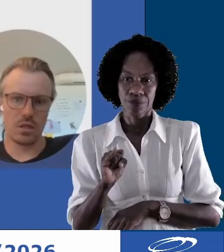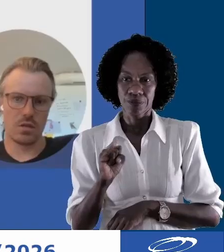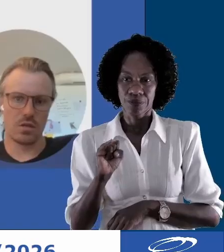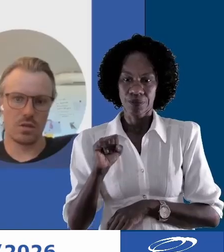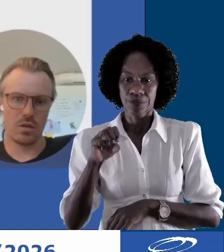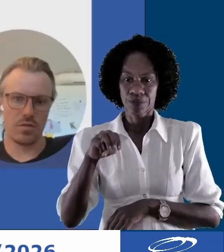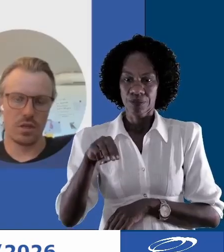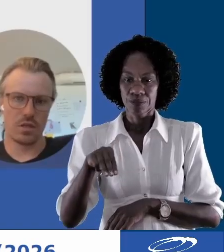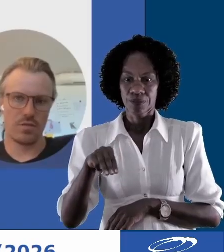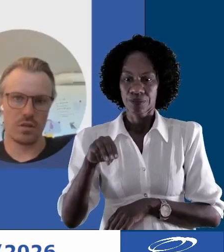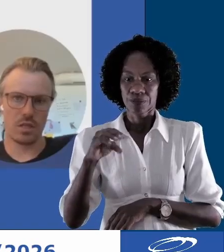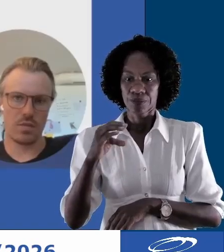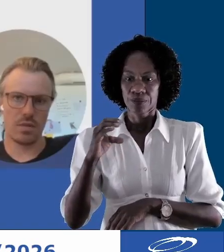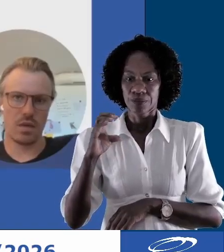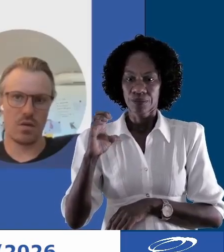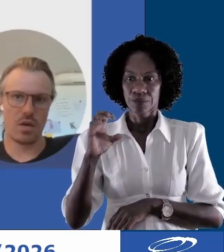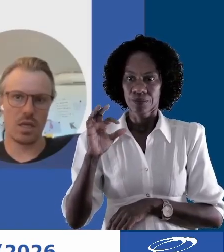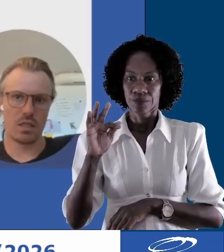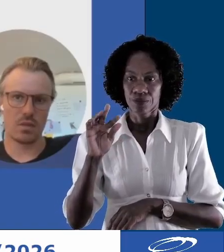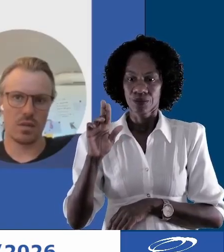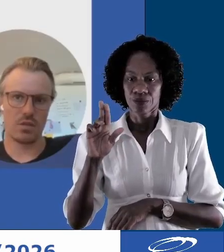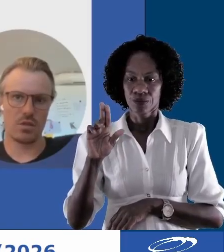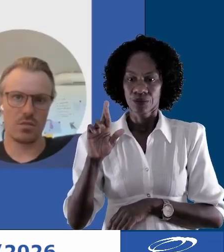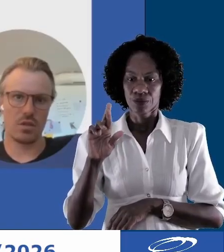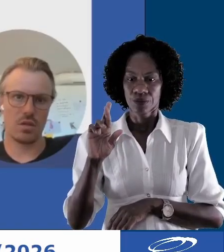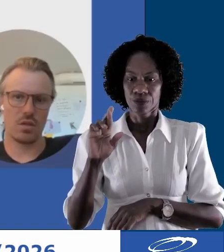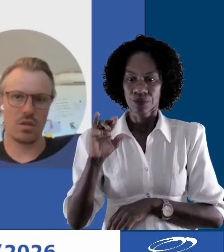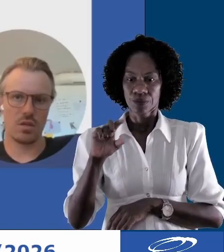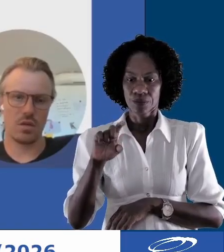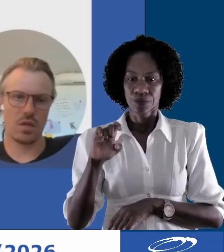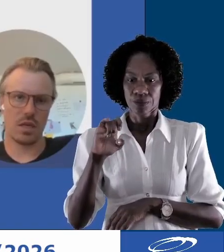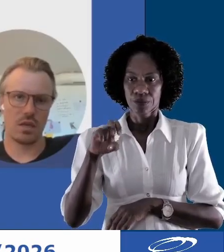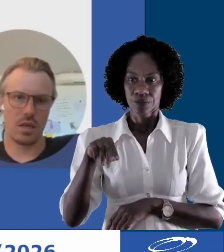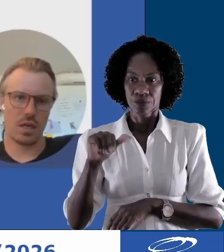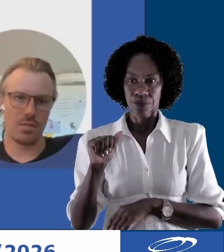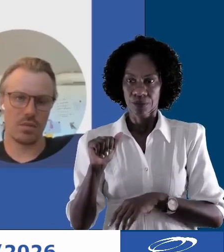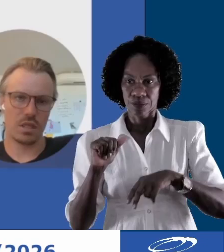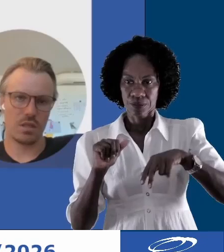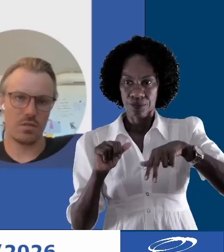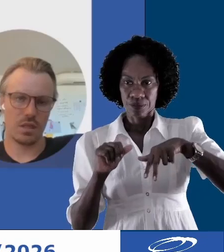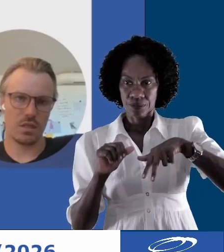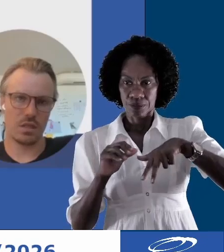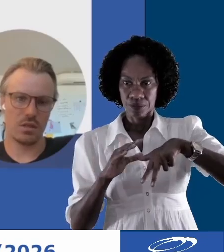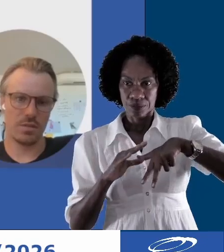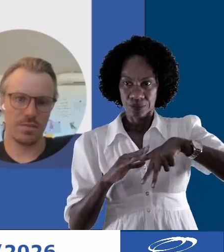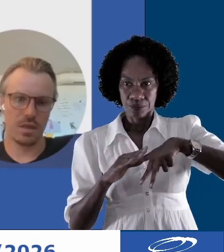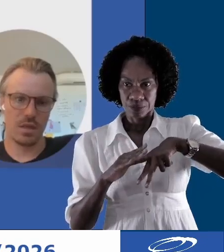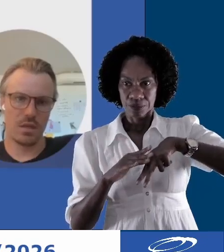study also of cefuroxime and long-lasting spine surgery and hypotensive